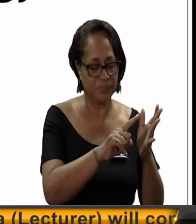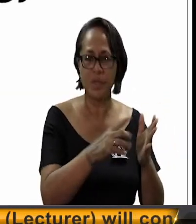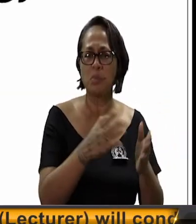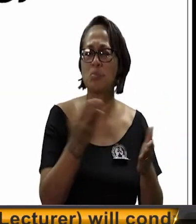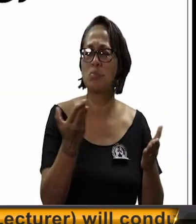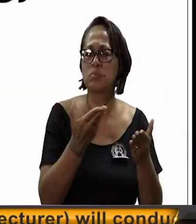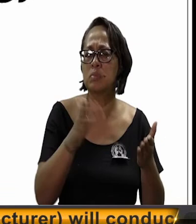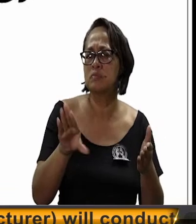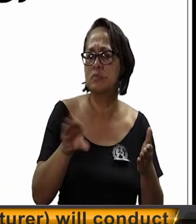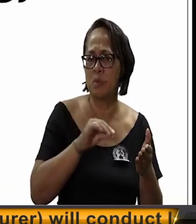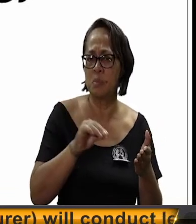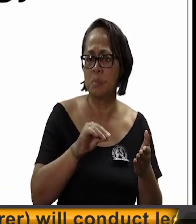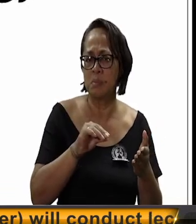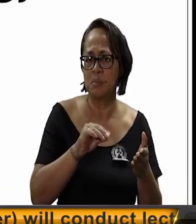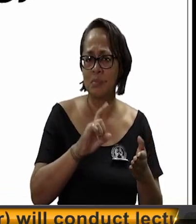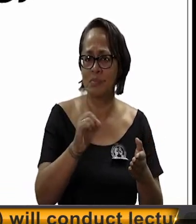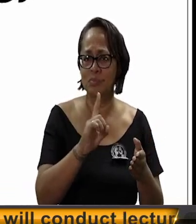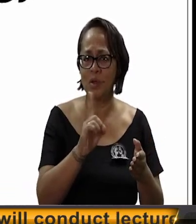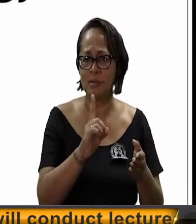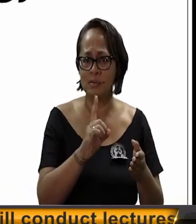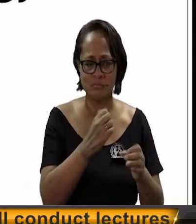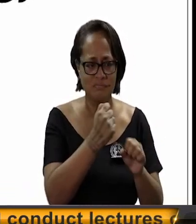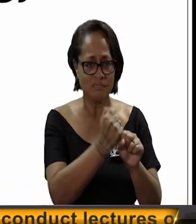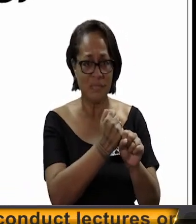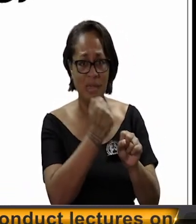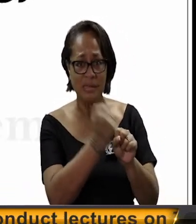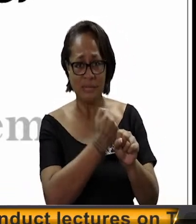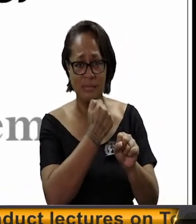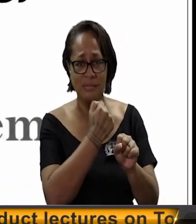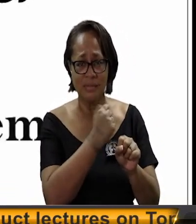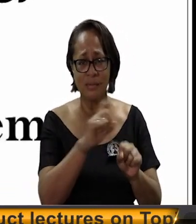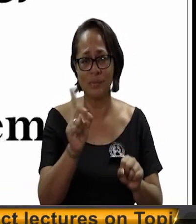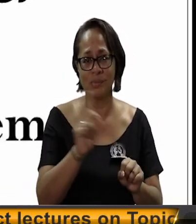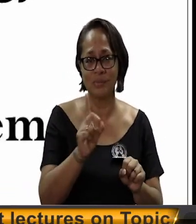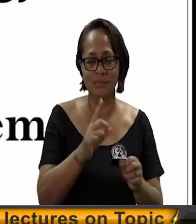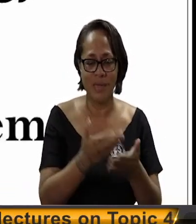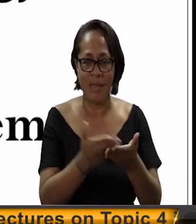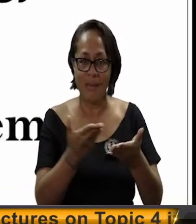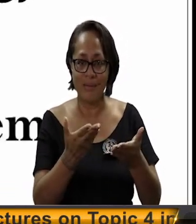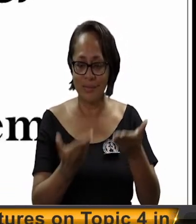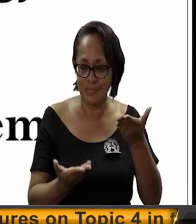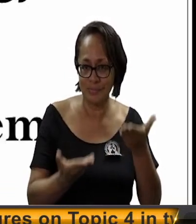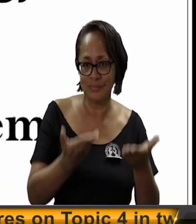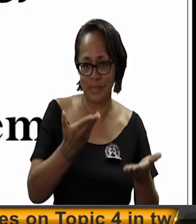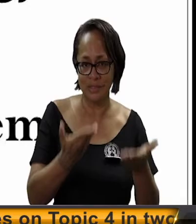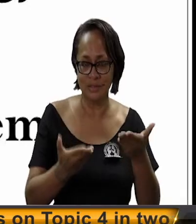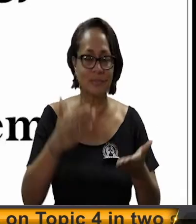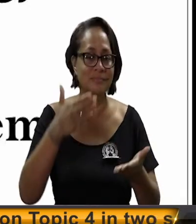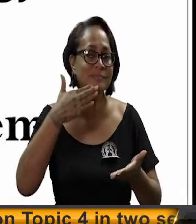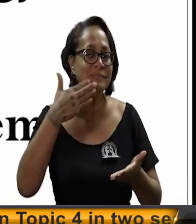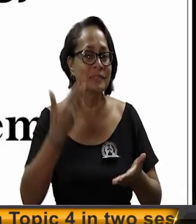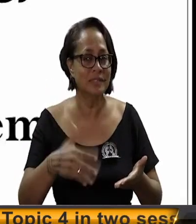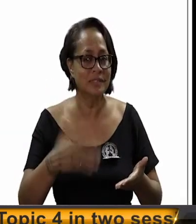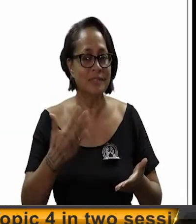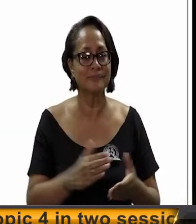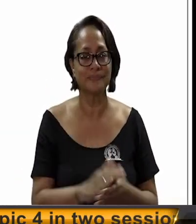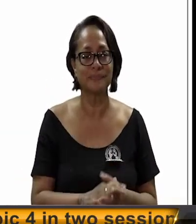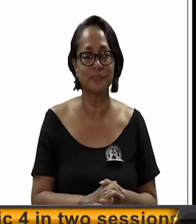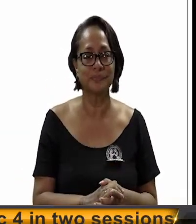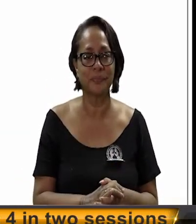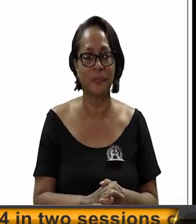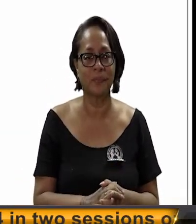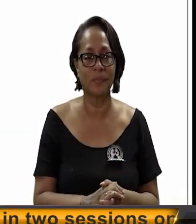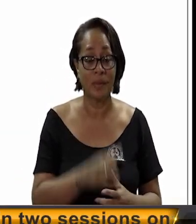are, what are the energy forms, and what is the unit of measurement of heat.